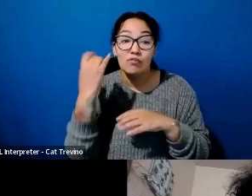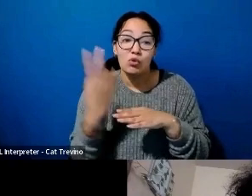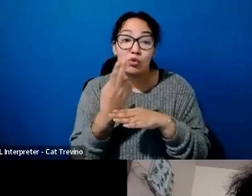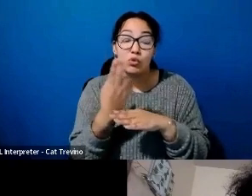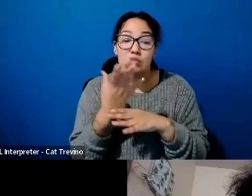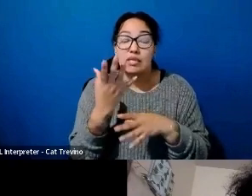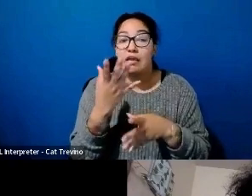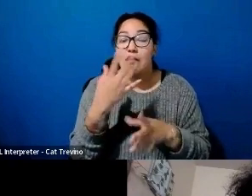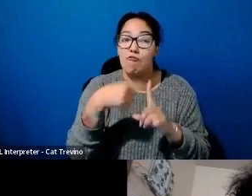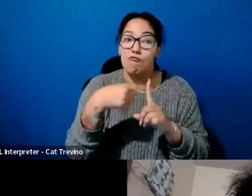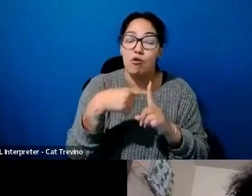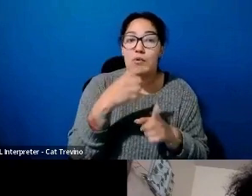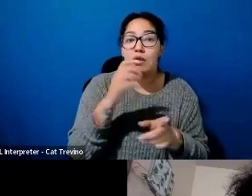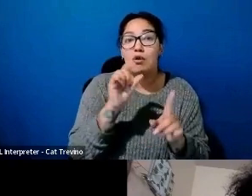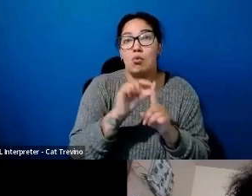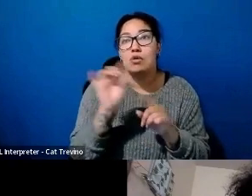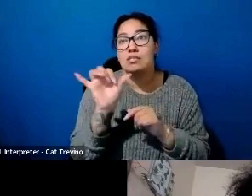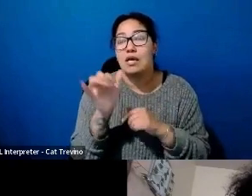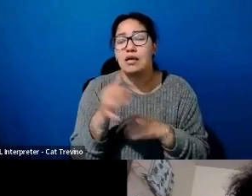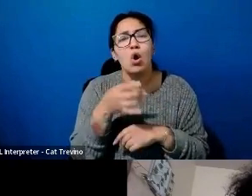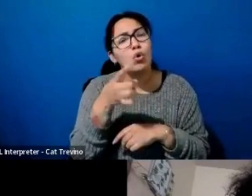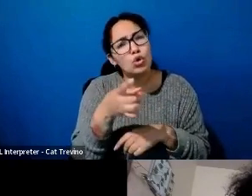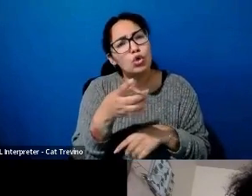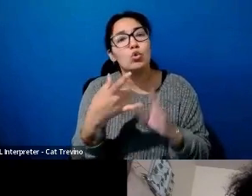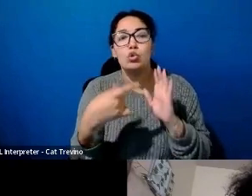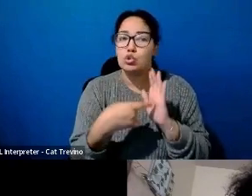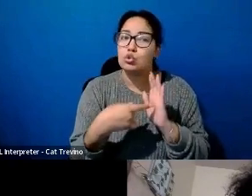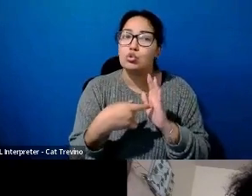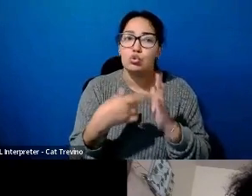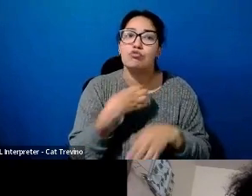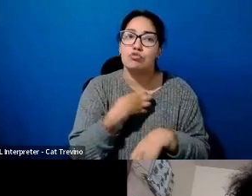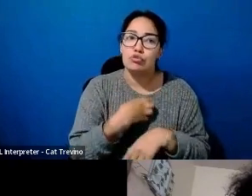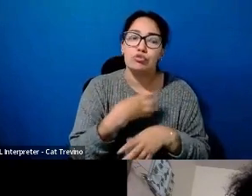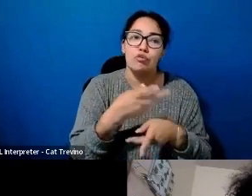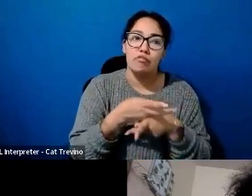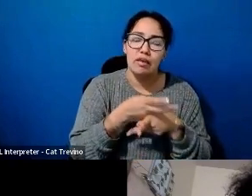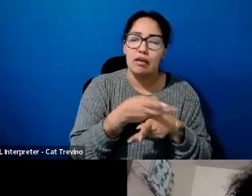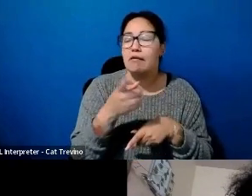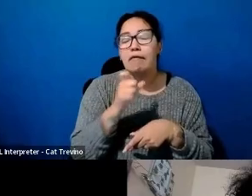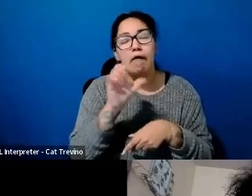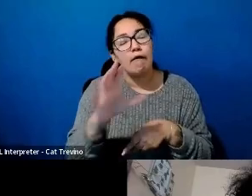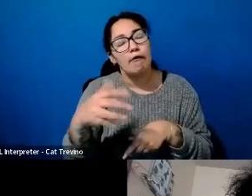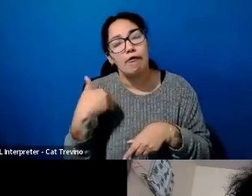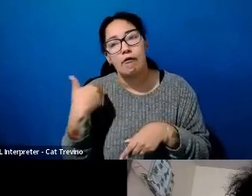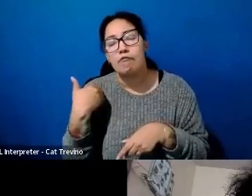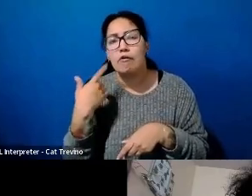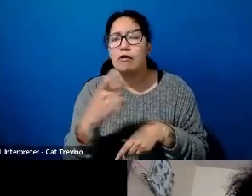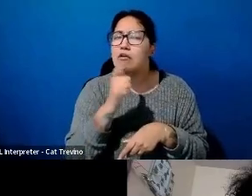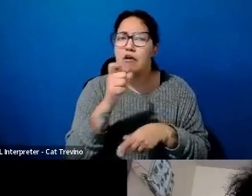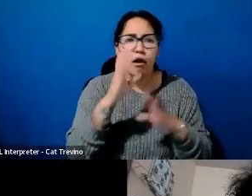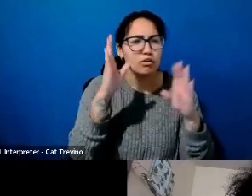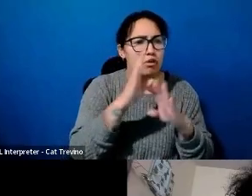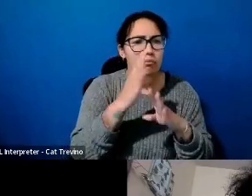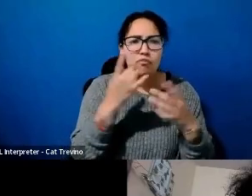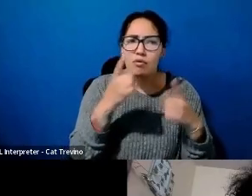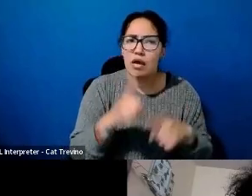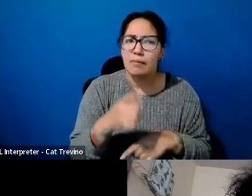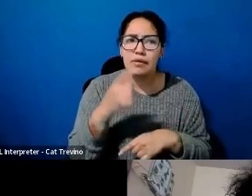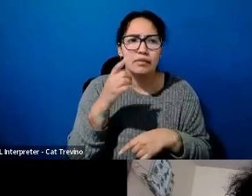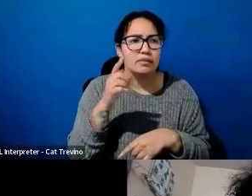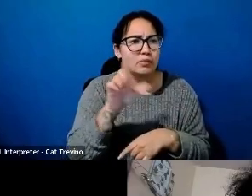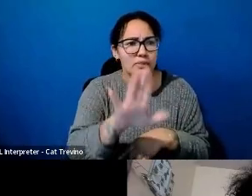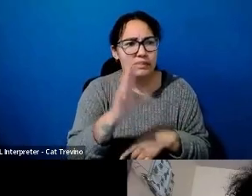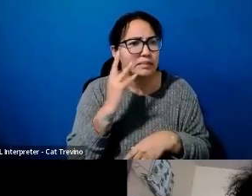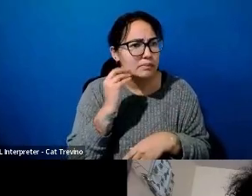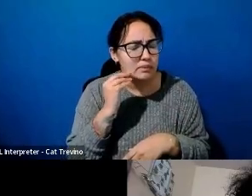affirming words, things like, you deserve care, this is not your fault, you're not in trouble for what happened to you,